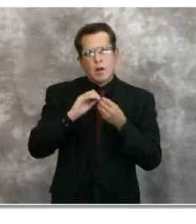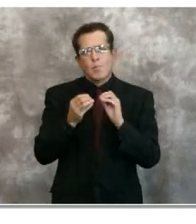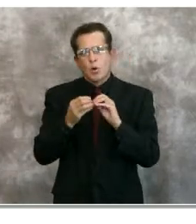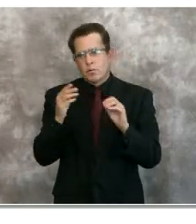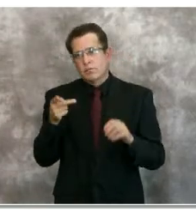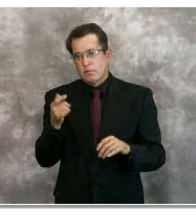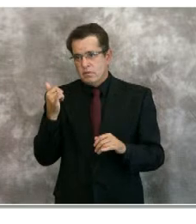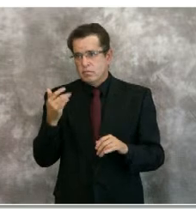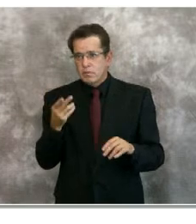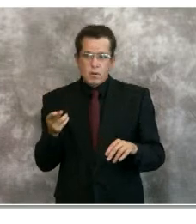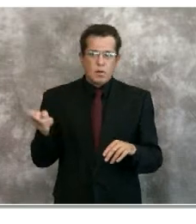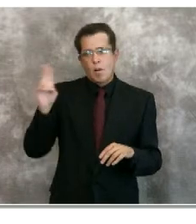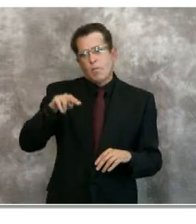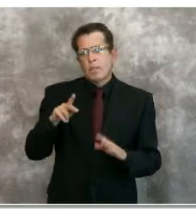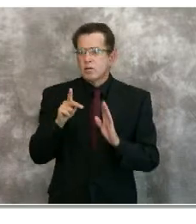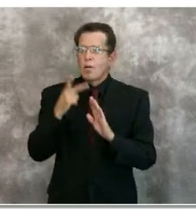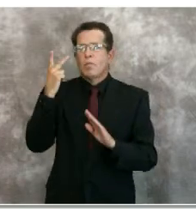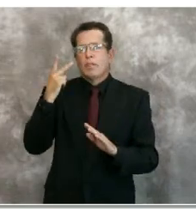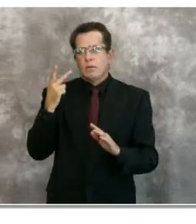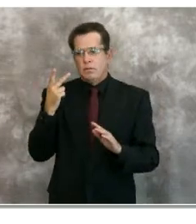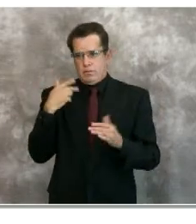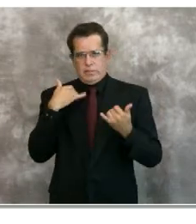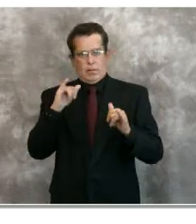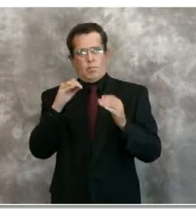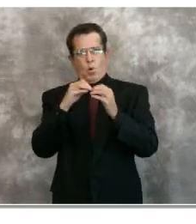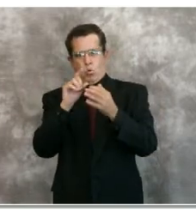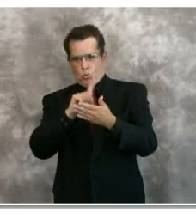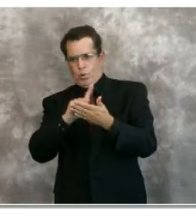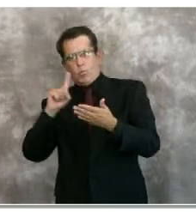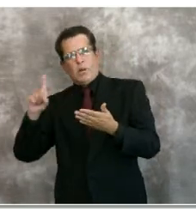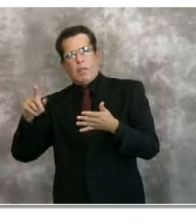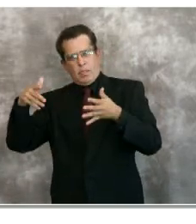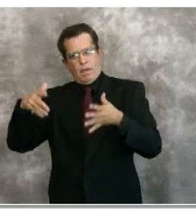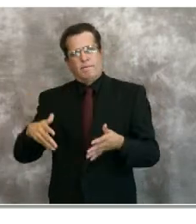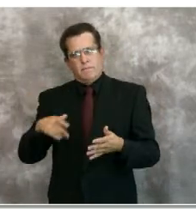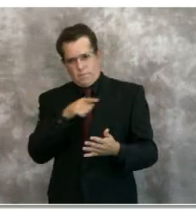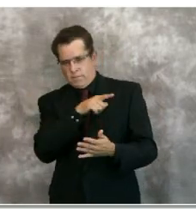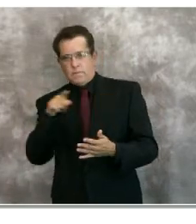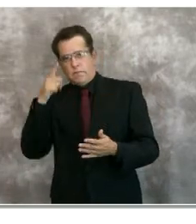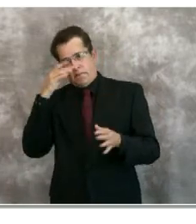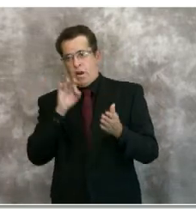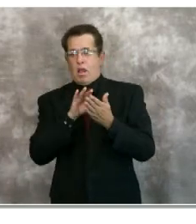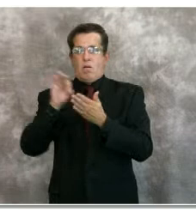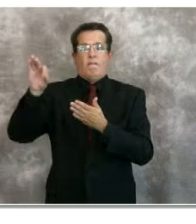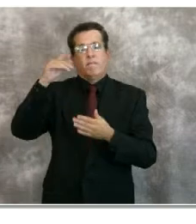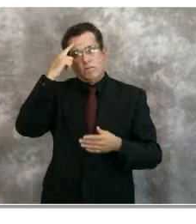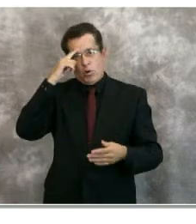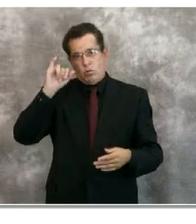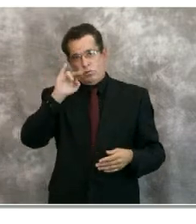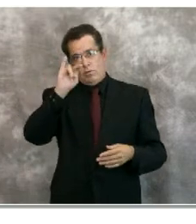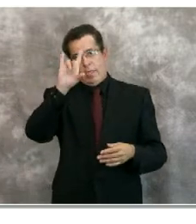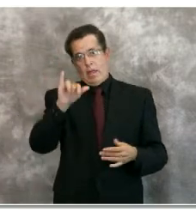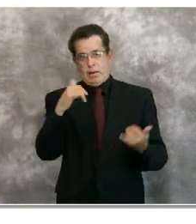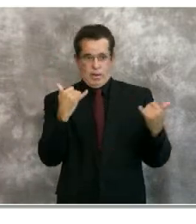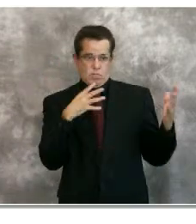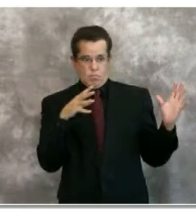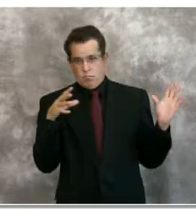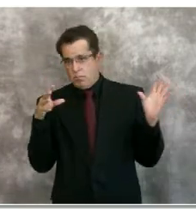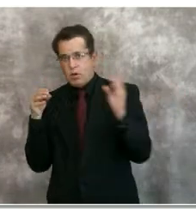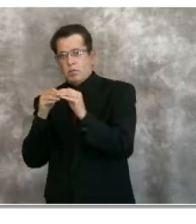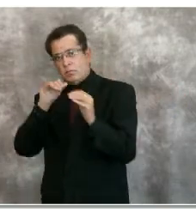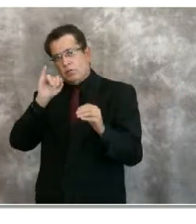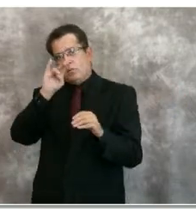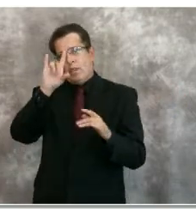close to doubled, and we still have 1 week to go for this month. So to date, for the month of July, we